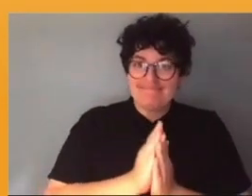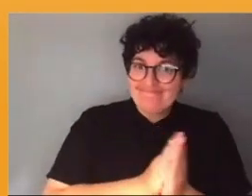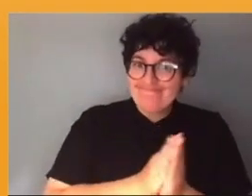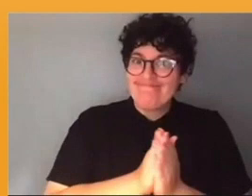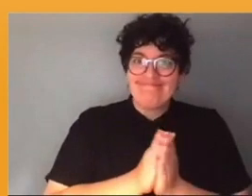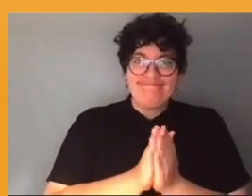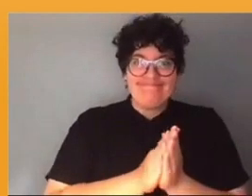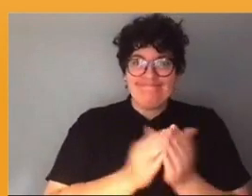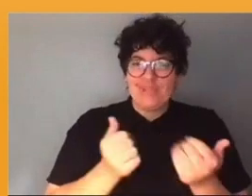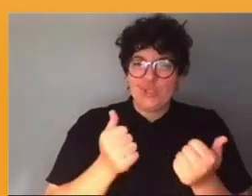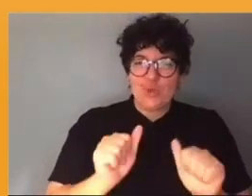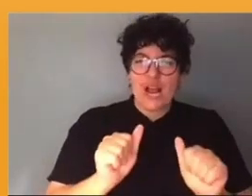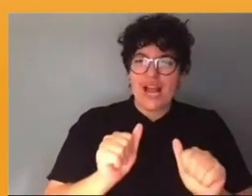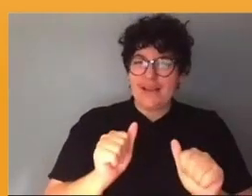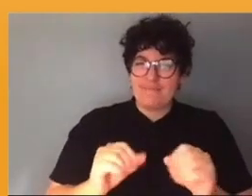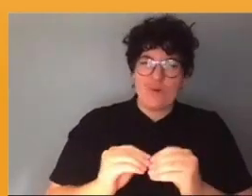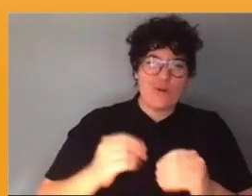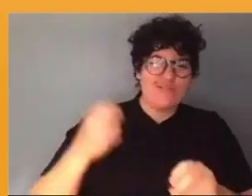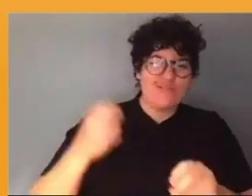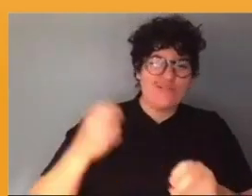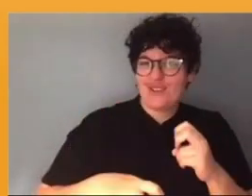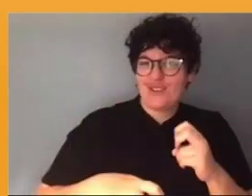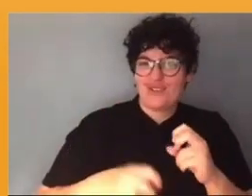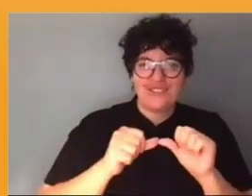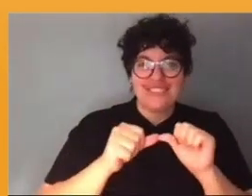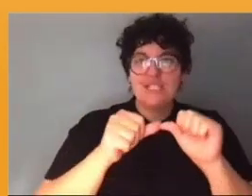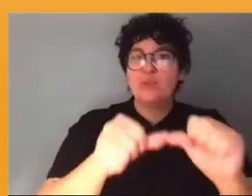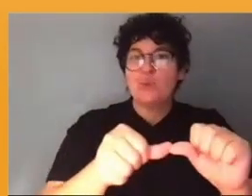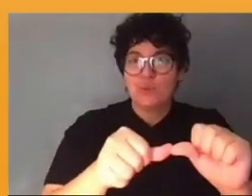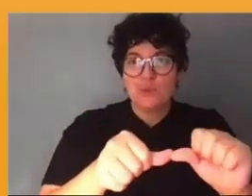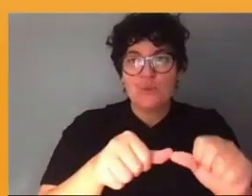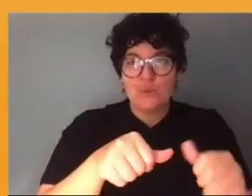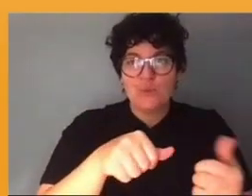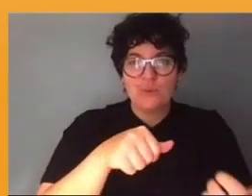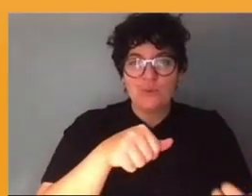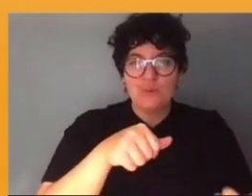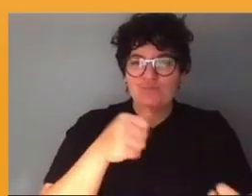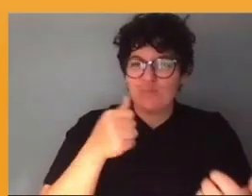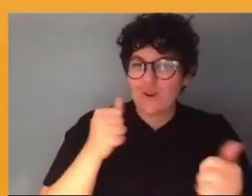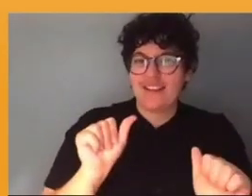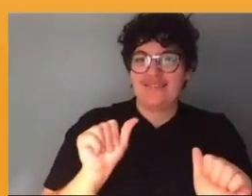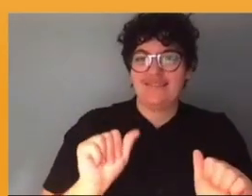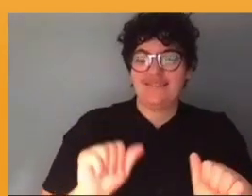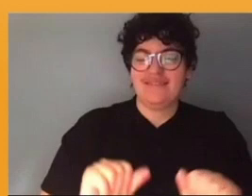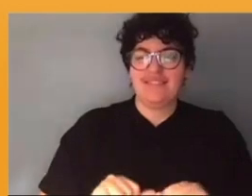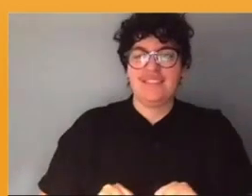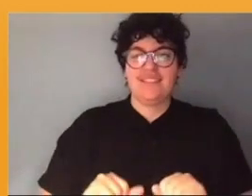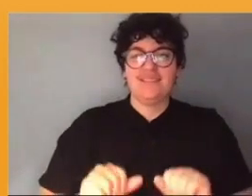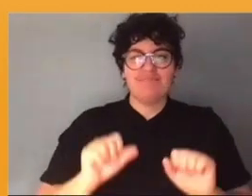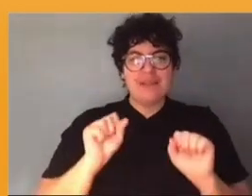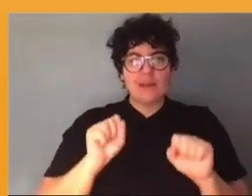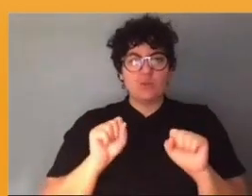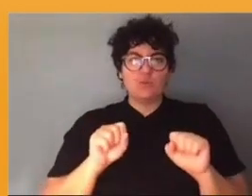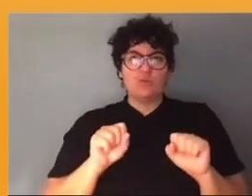try harder to go forward, to be able to,